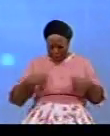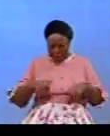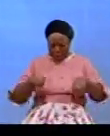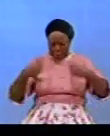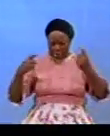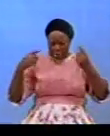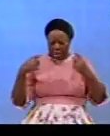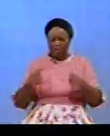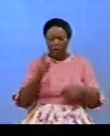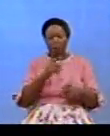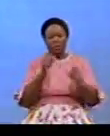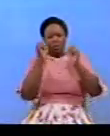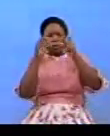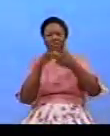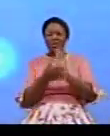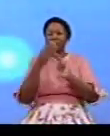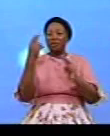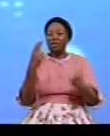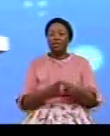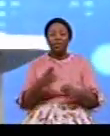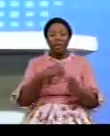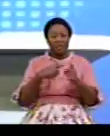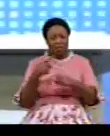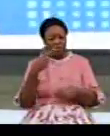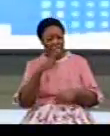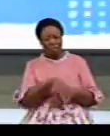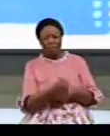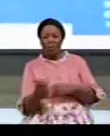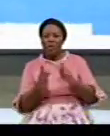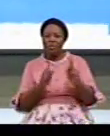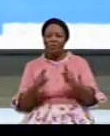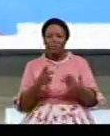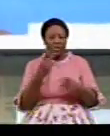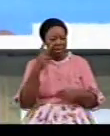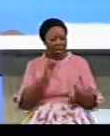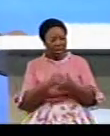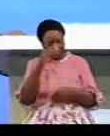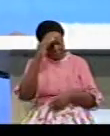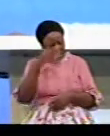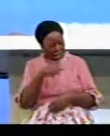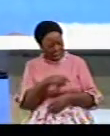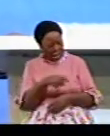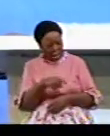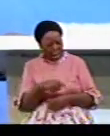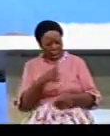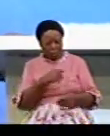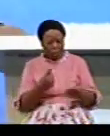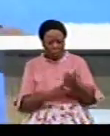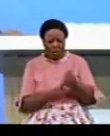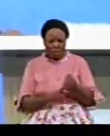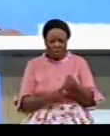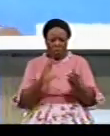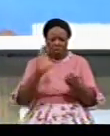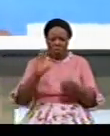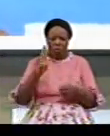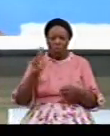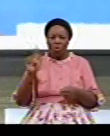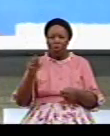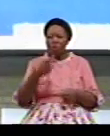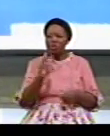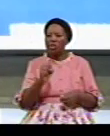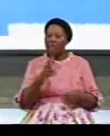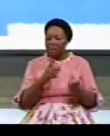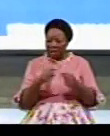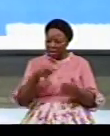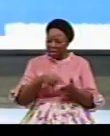Nobody will take your portion from you. You will ask of the Lord rain in the time of the